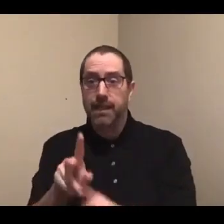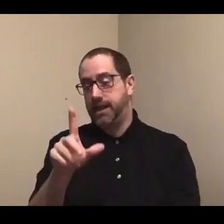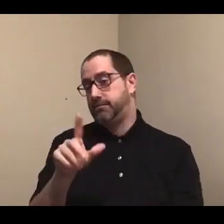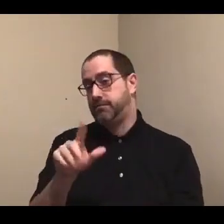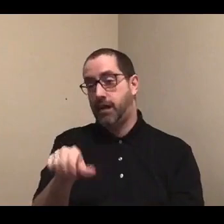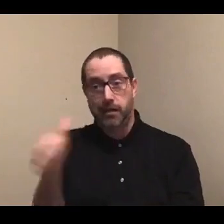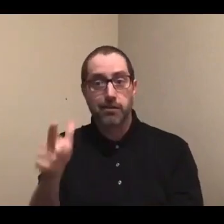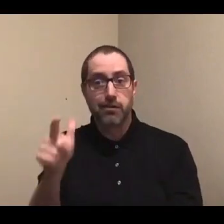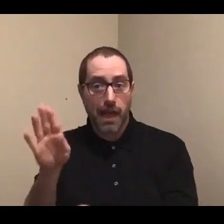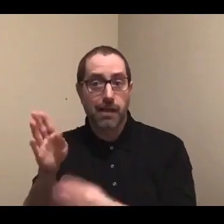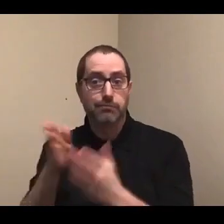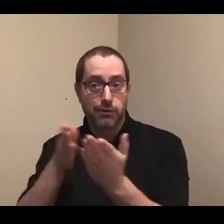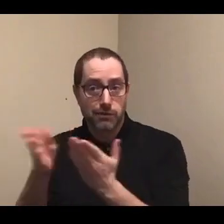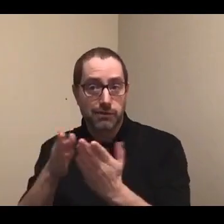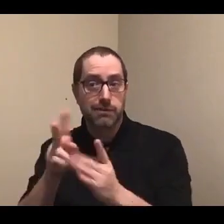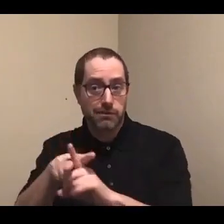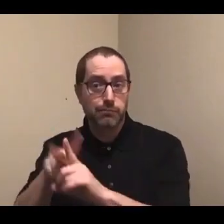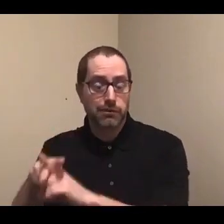areas.